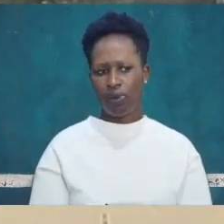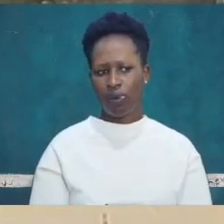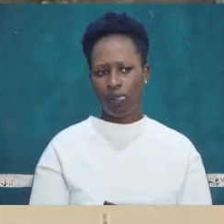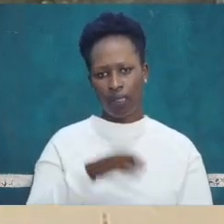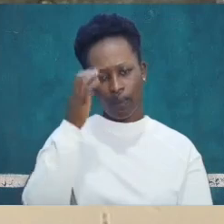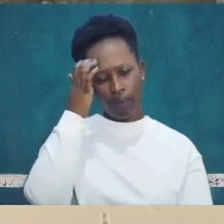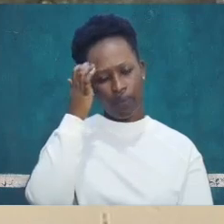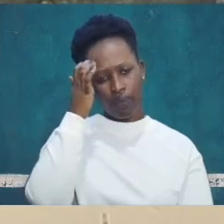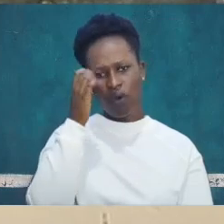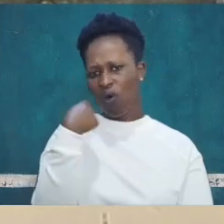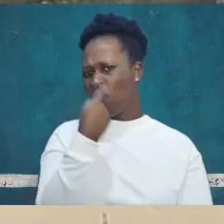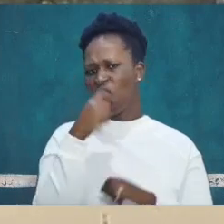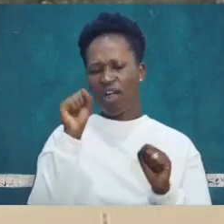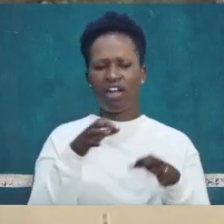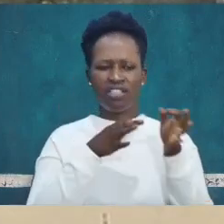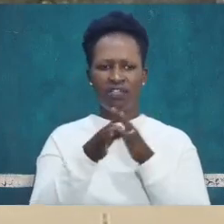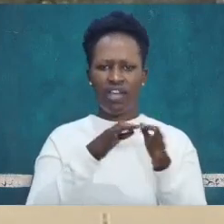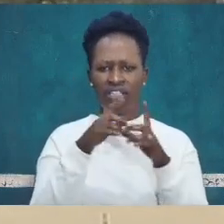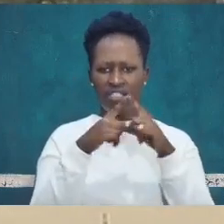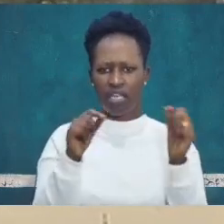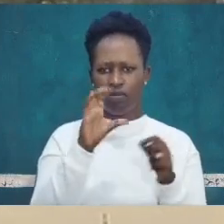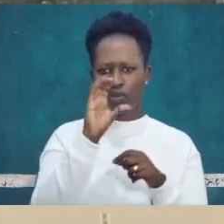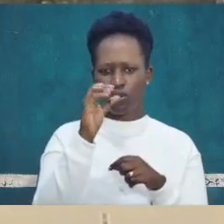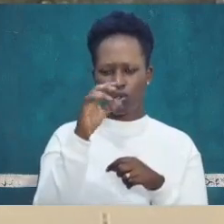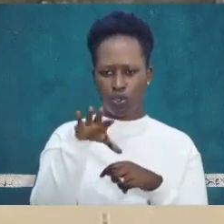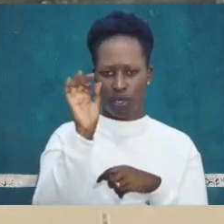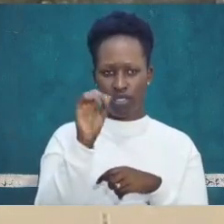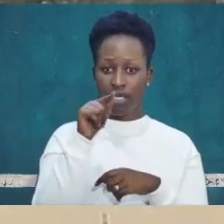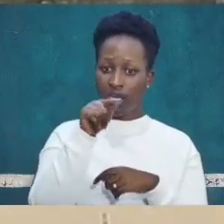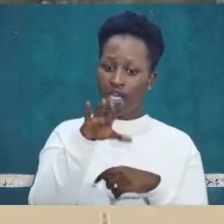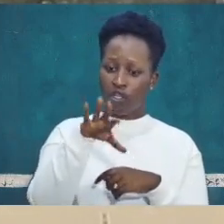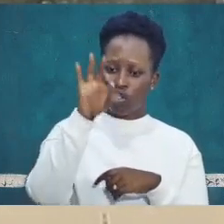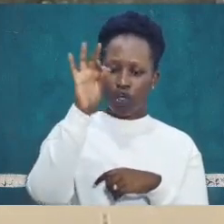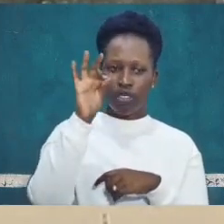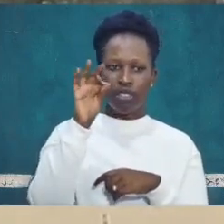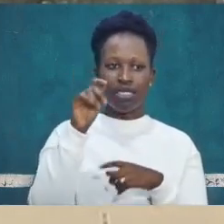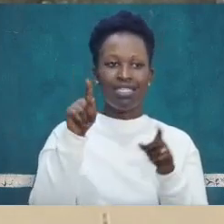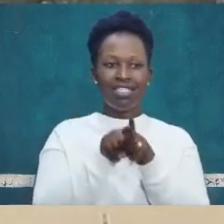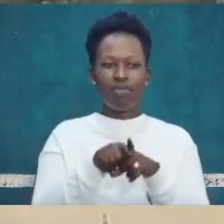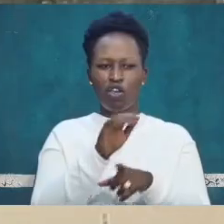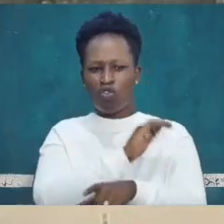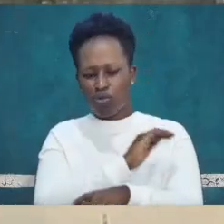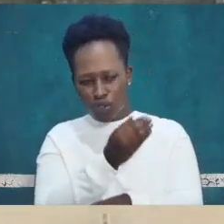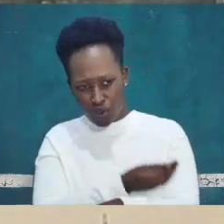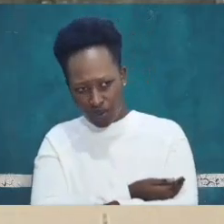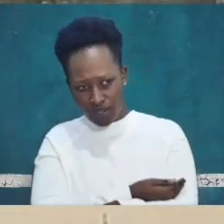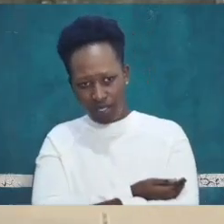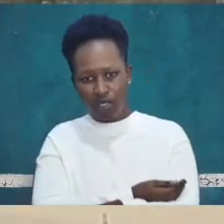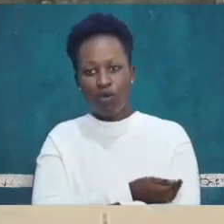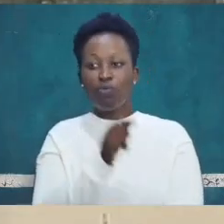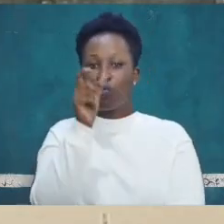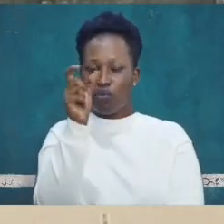Yes, who can find the term choice? Yes, somebody is saying that choice is the ability of a